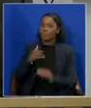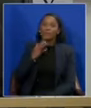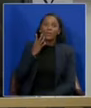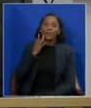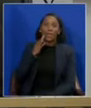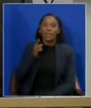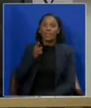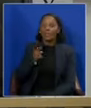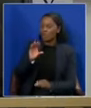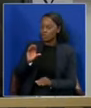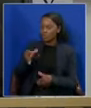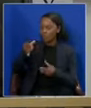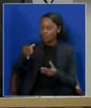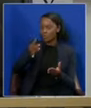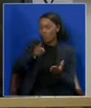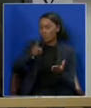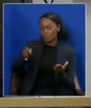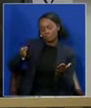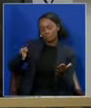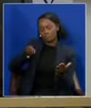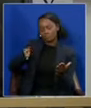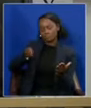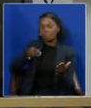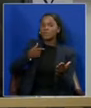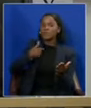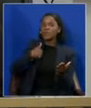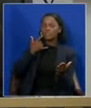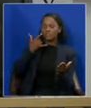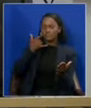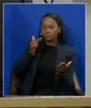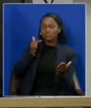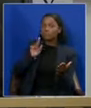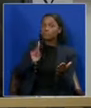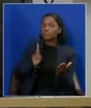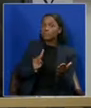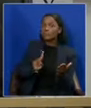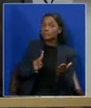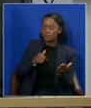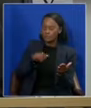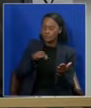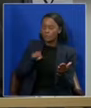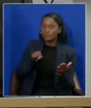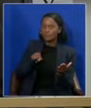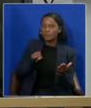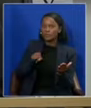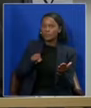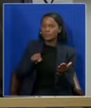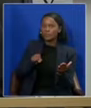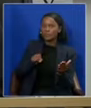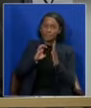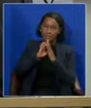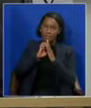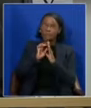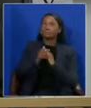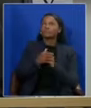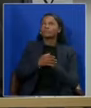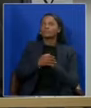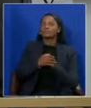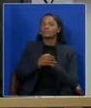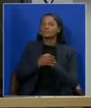auditing, usually we want to check whether the docket, for example, in